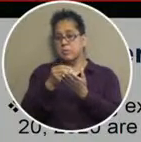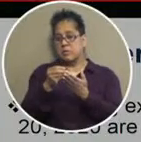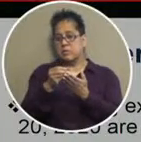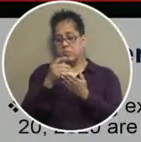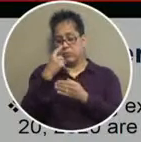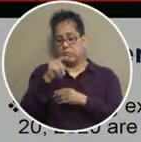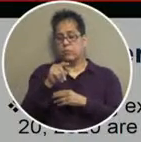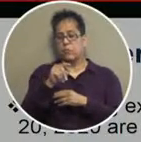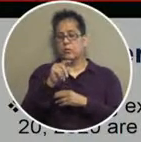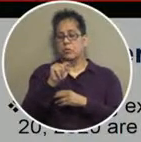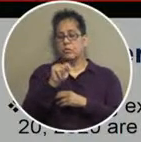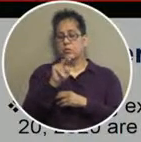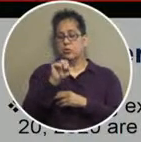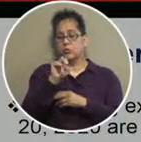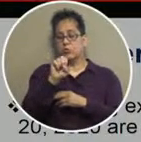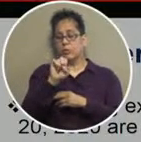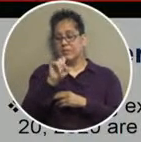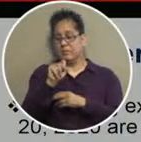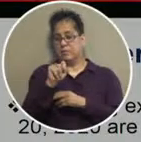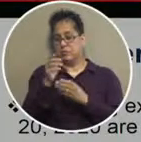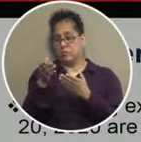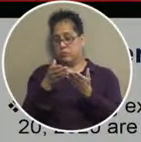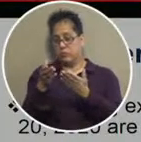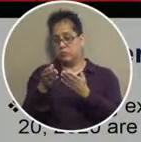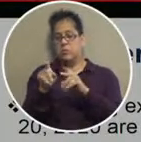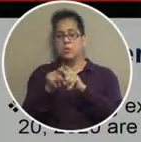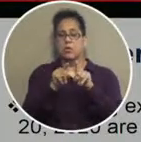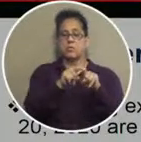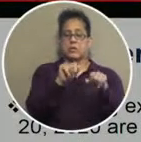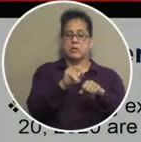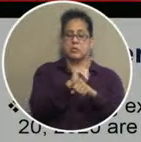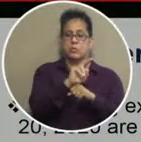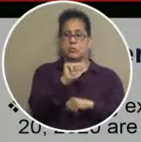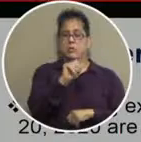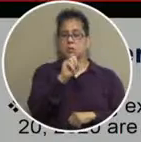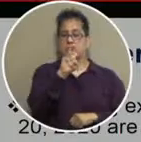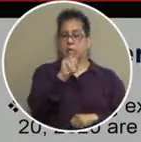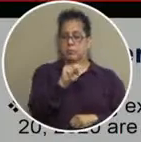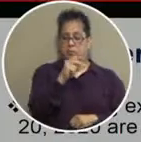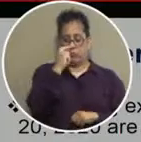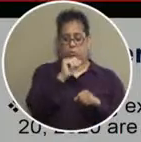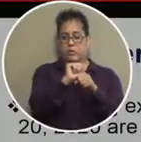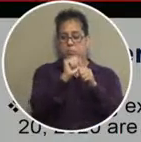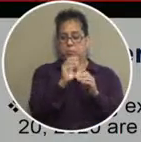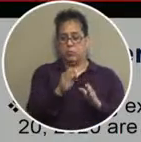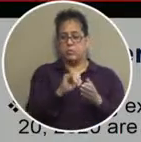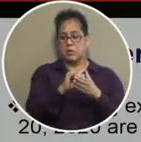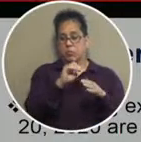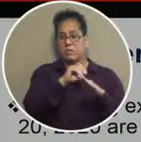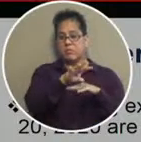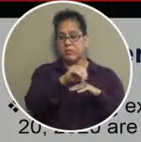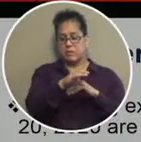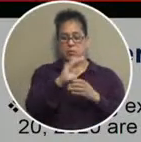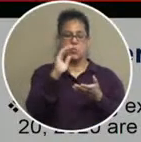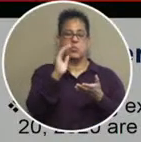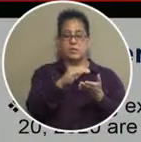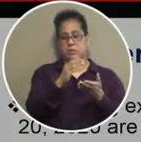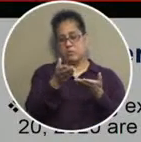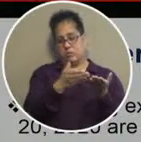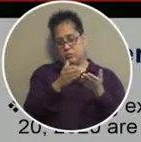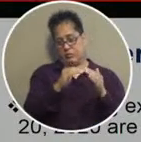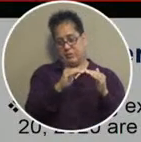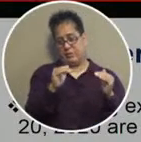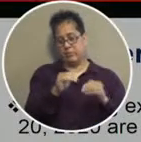maintain their transit services, but it can also be used for administrative leave for employees that have been impacted due to reductions in service